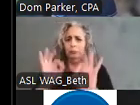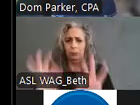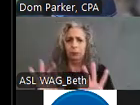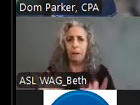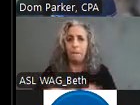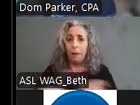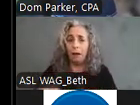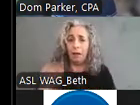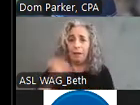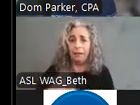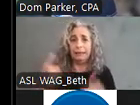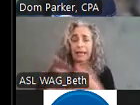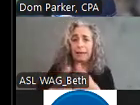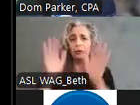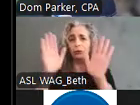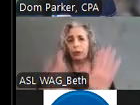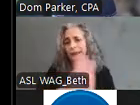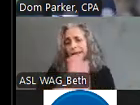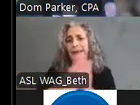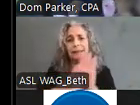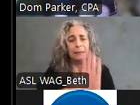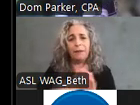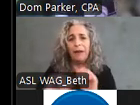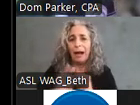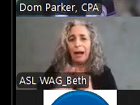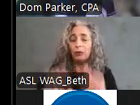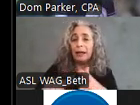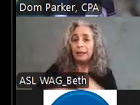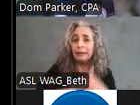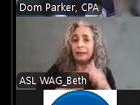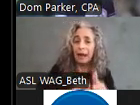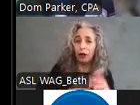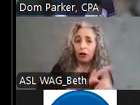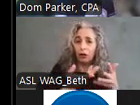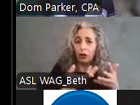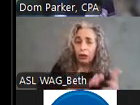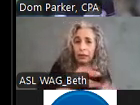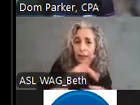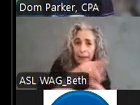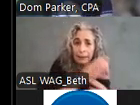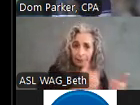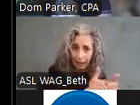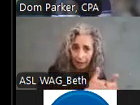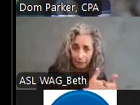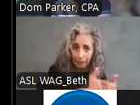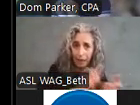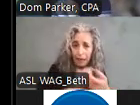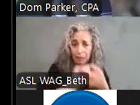is a fantastic example of how you can start as a PC game and then